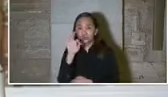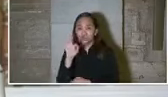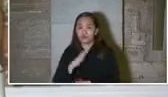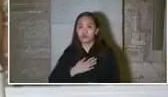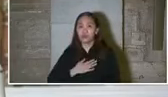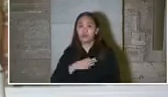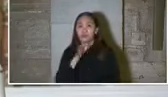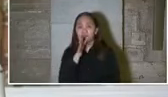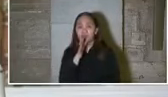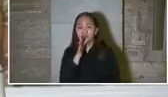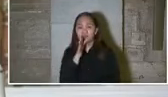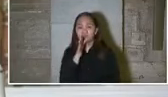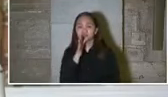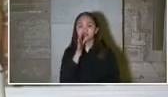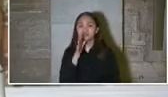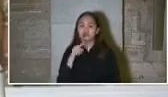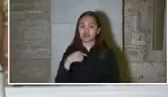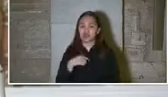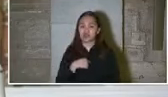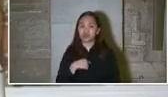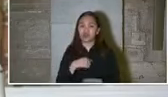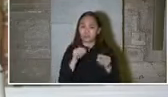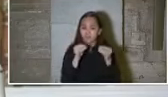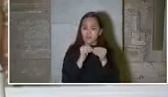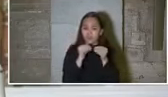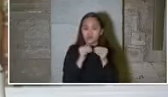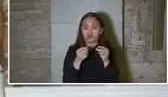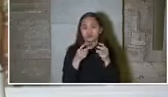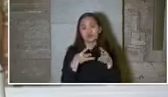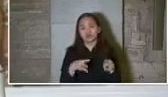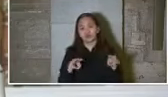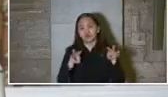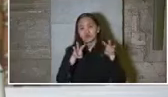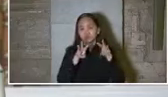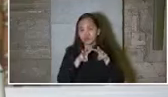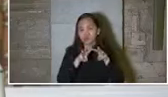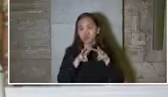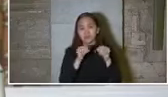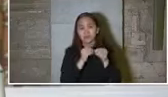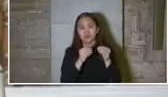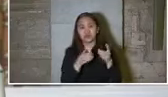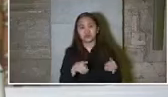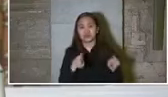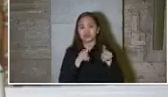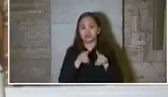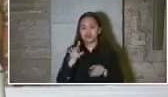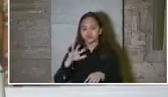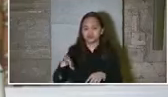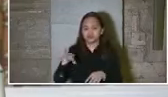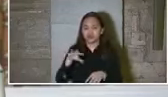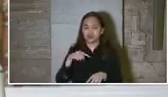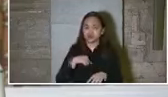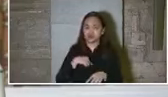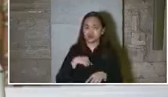ko at ako ang more deserving among them. And I would bear